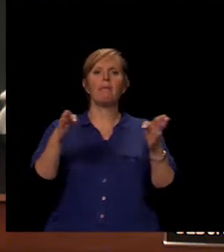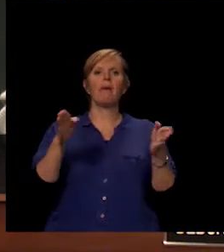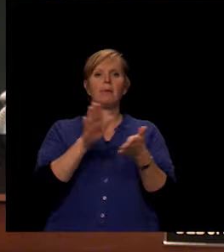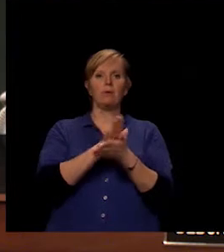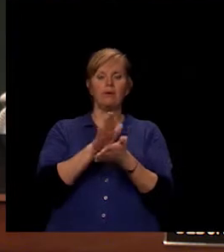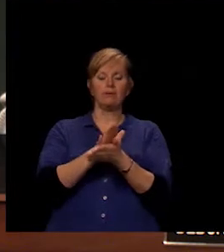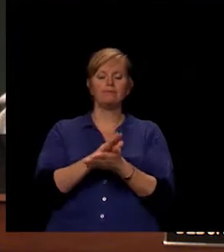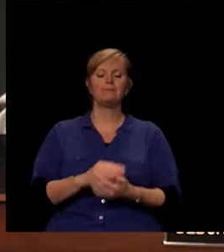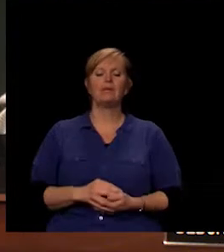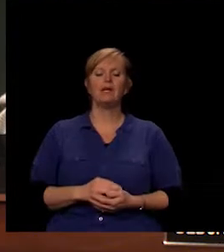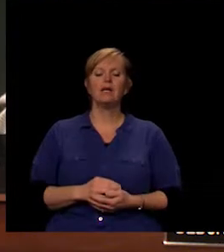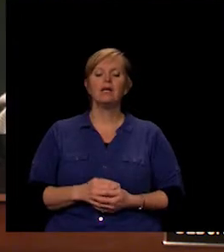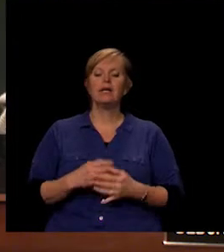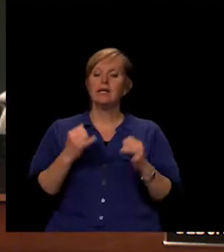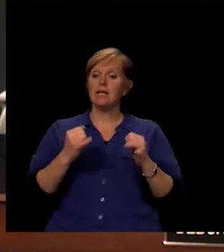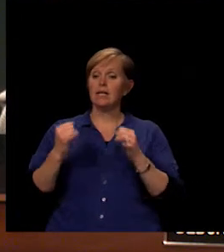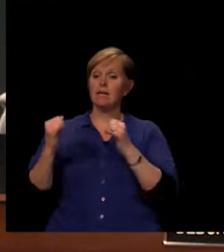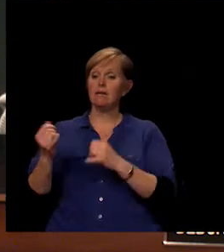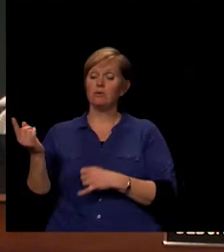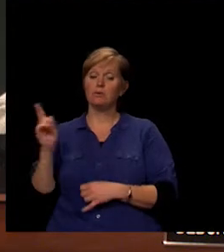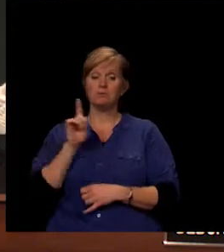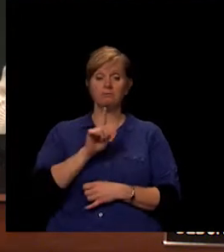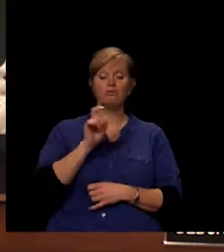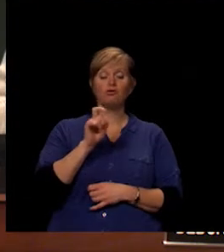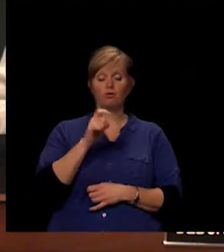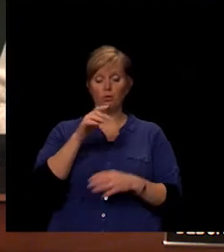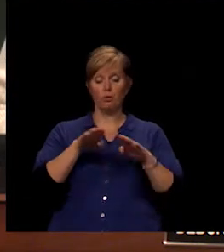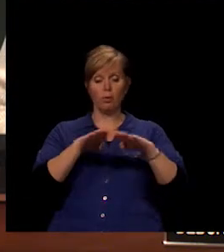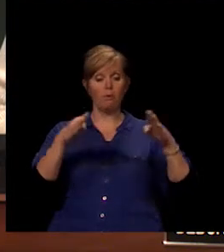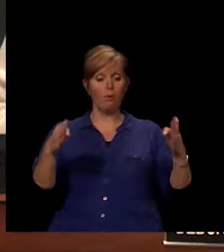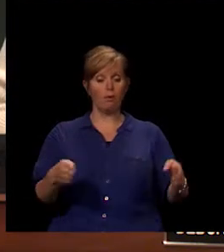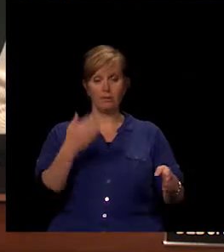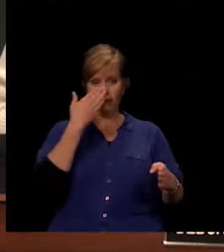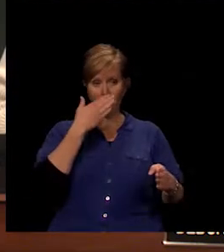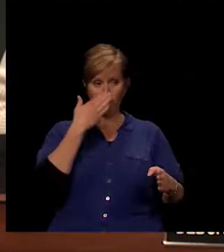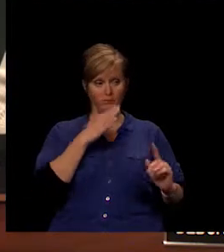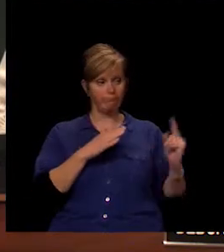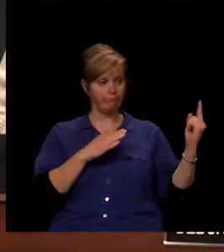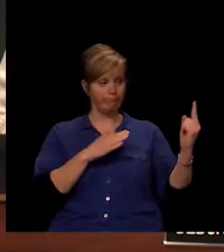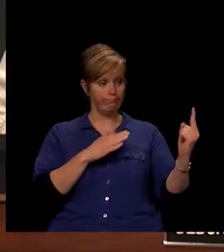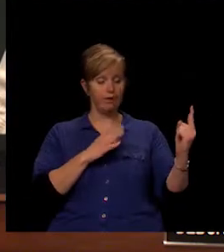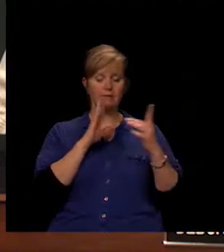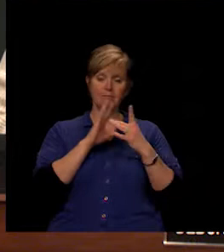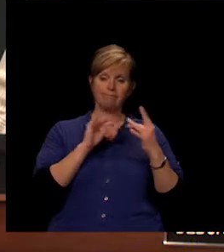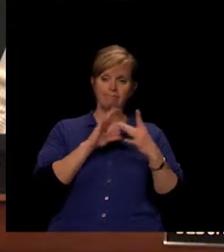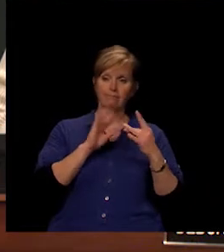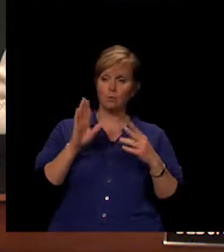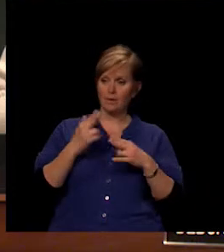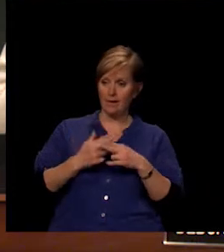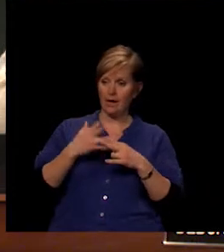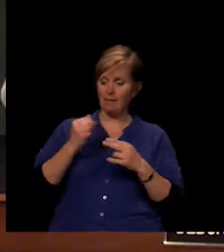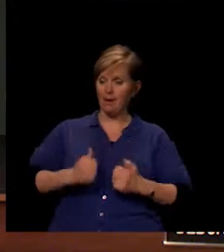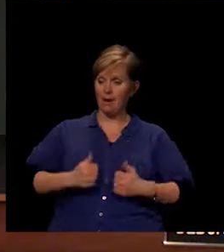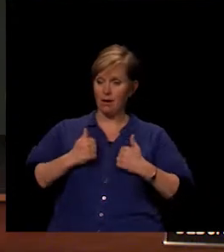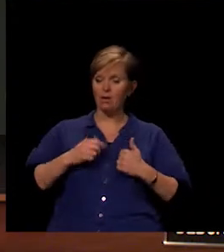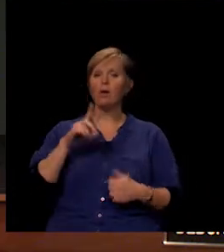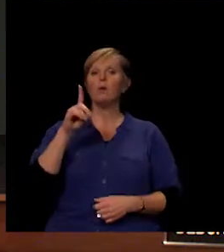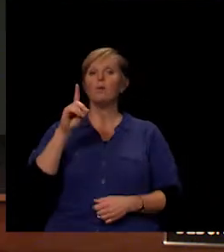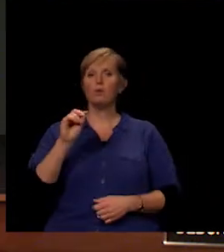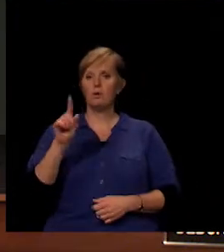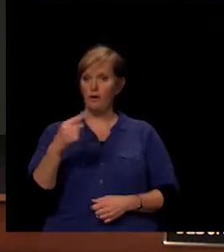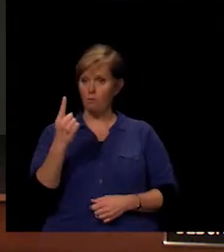Individuals addressing the board should come to the podium at the front of the room. State your name and your address. Now, do have one